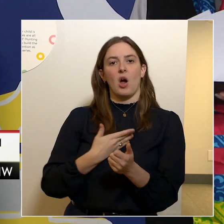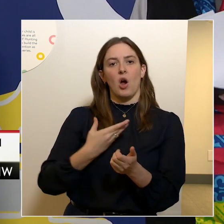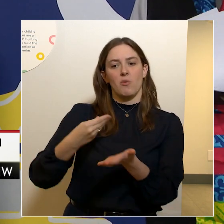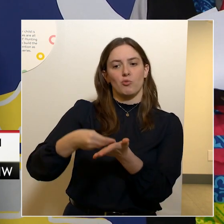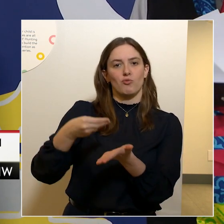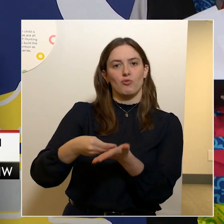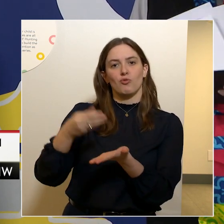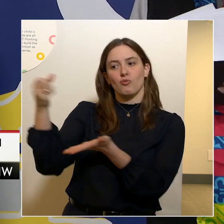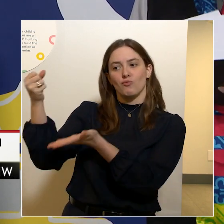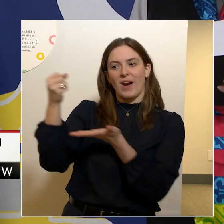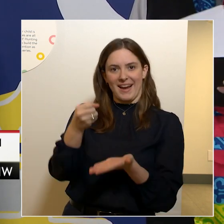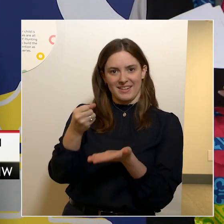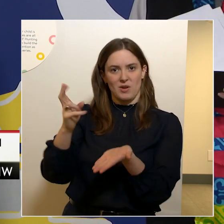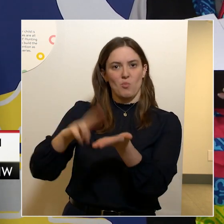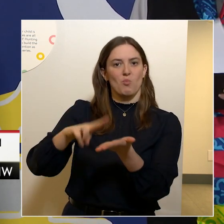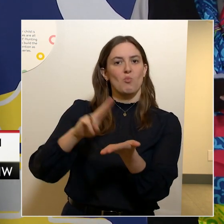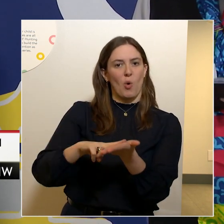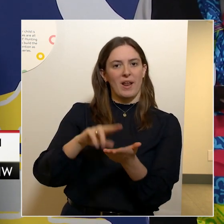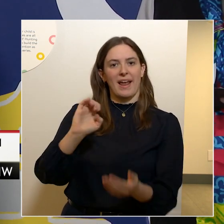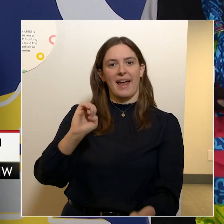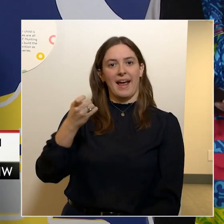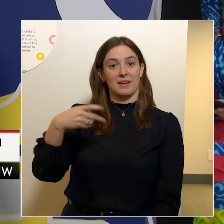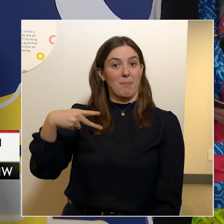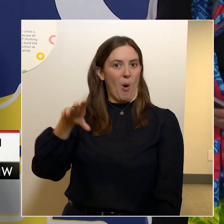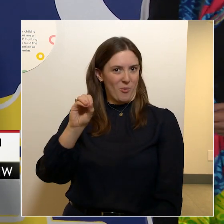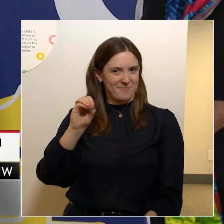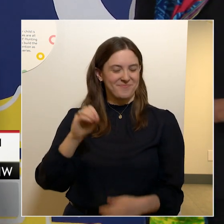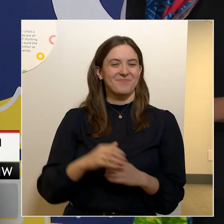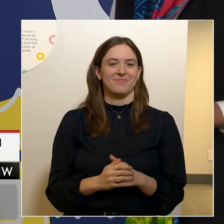Expo. With that, I'll turn it over to Mayor Bowser.